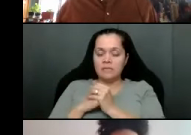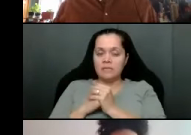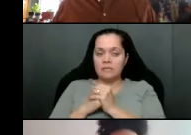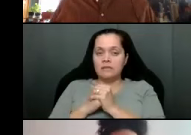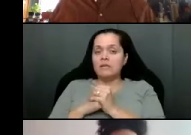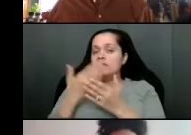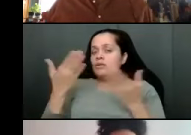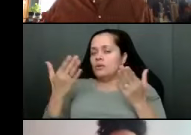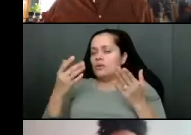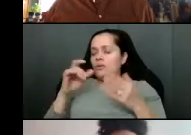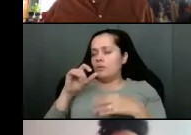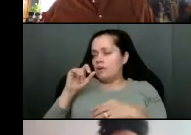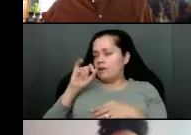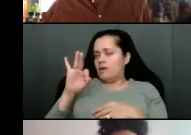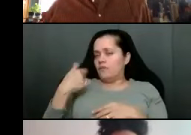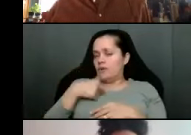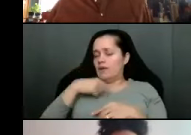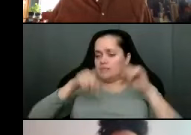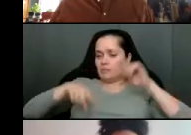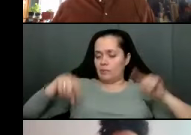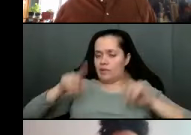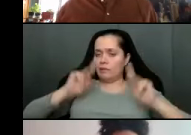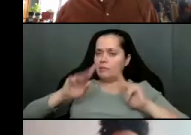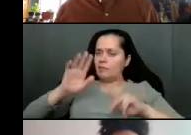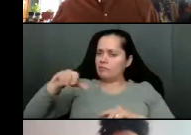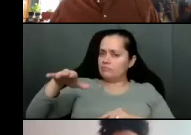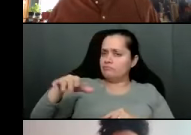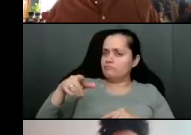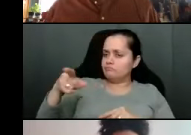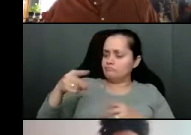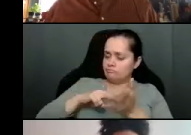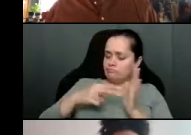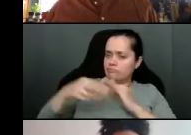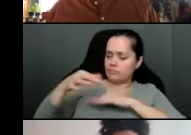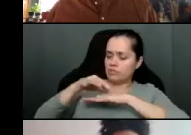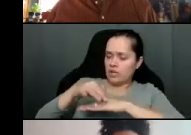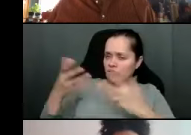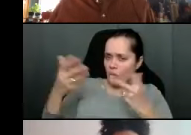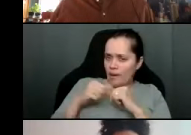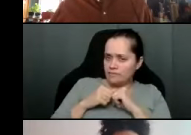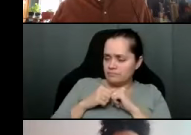So what if we asked random people, hey, what is geography?